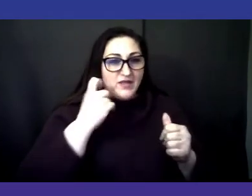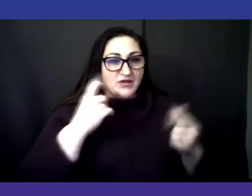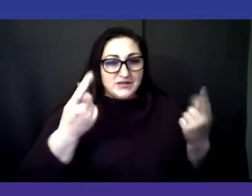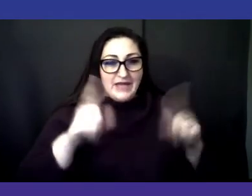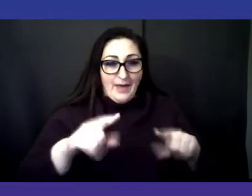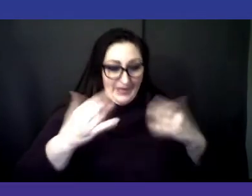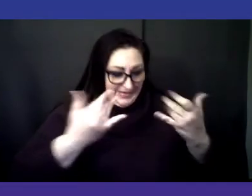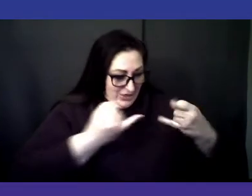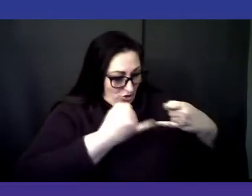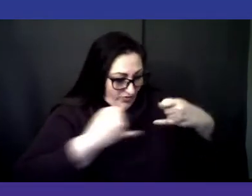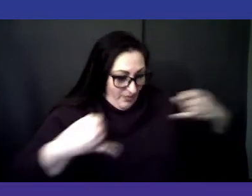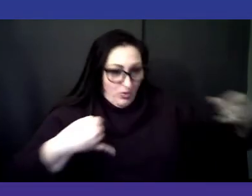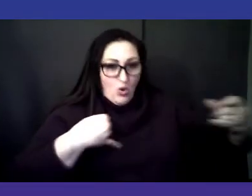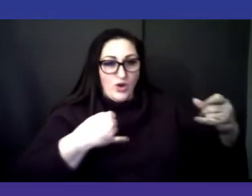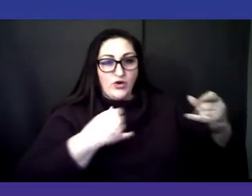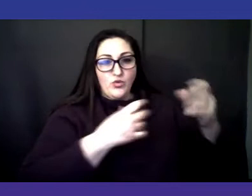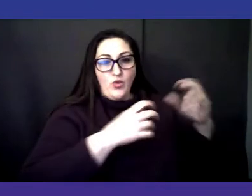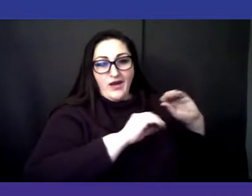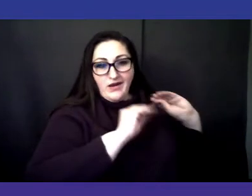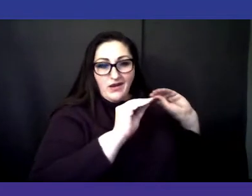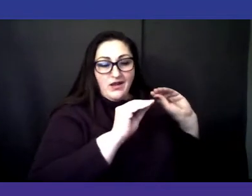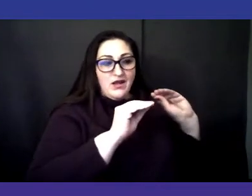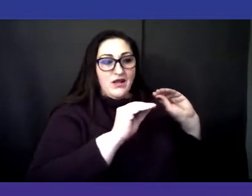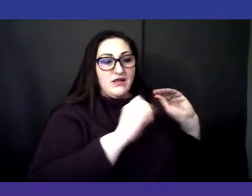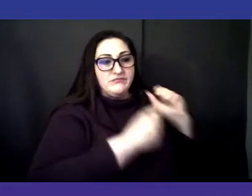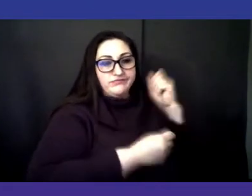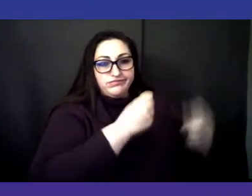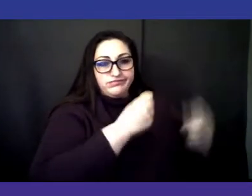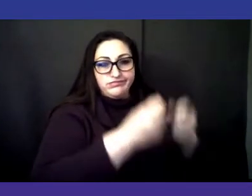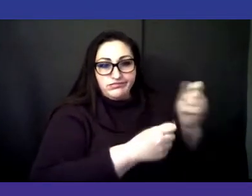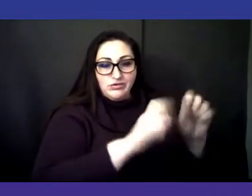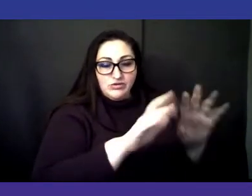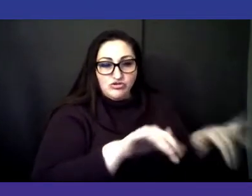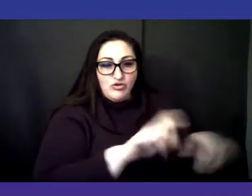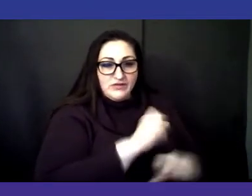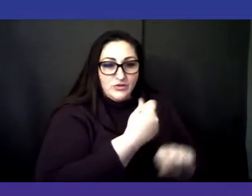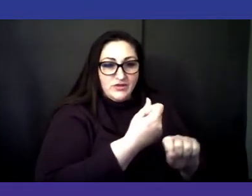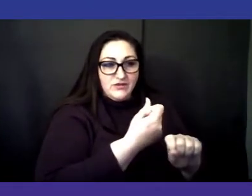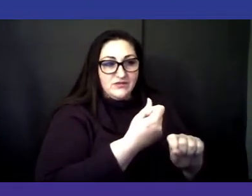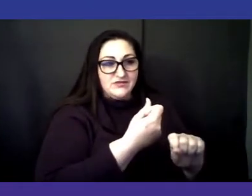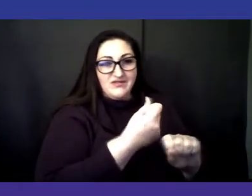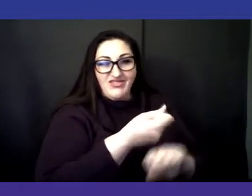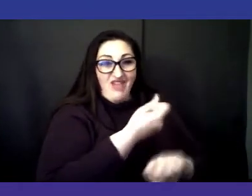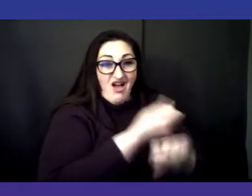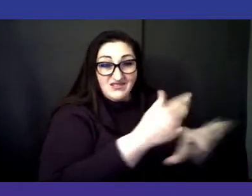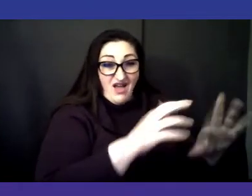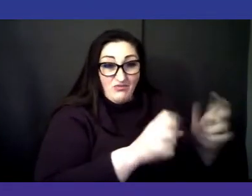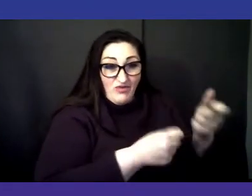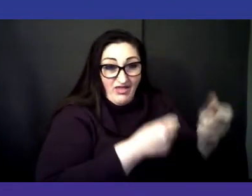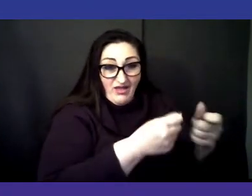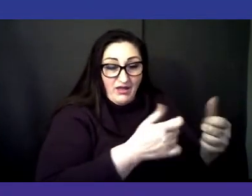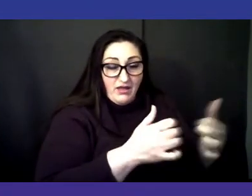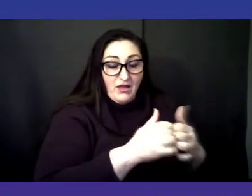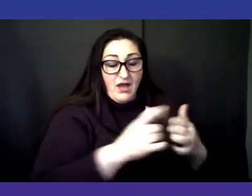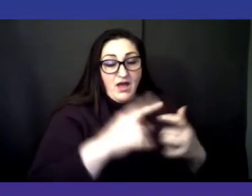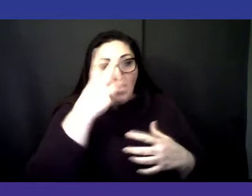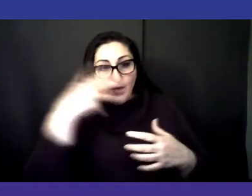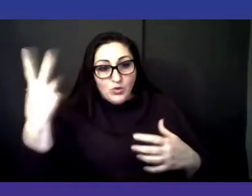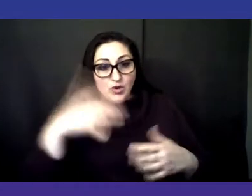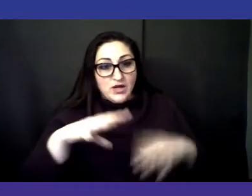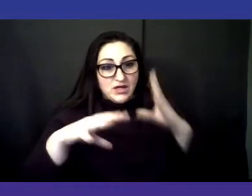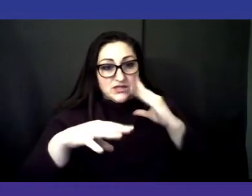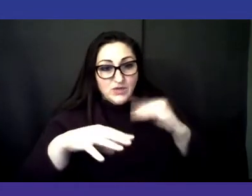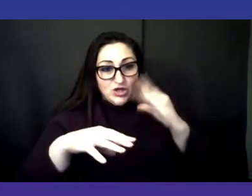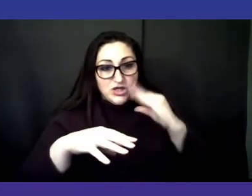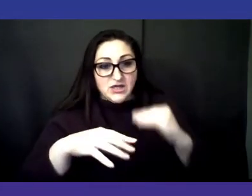up. And the conversation really started as like an immigrant experience. And we hosted an open rehearsal,